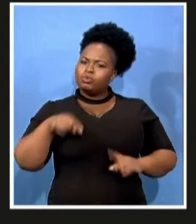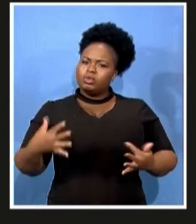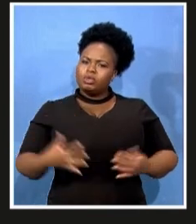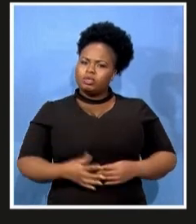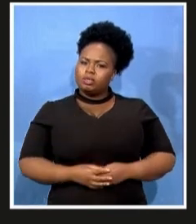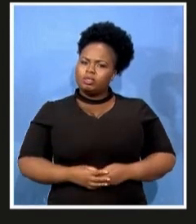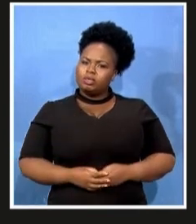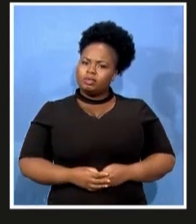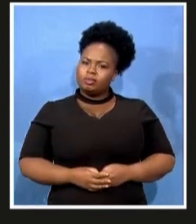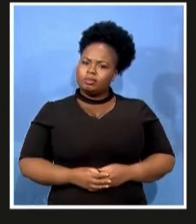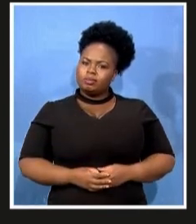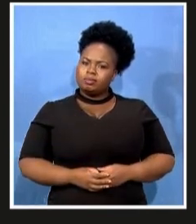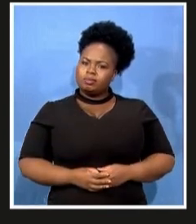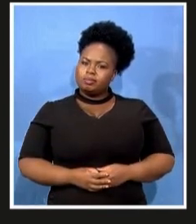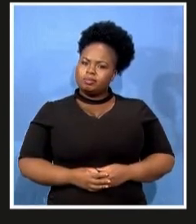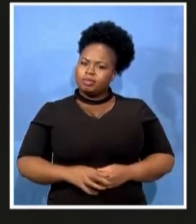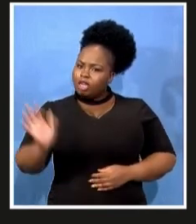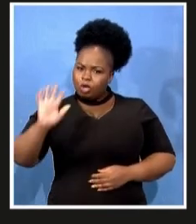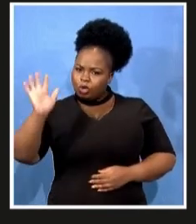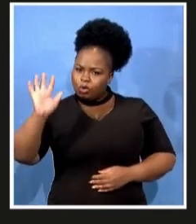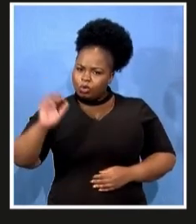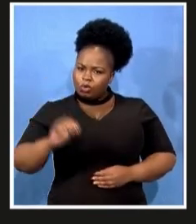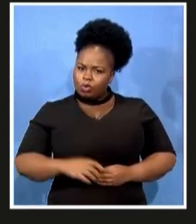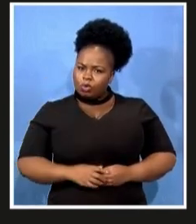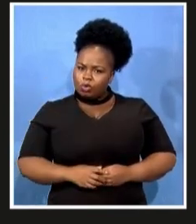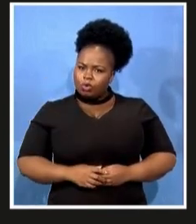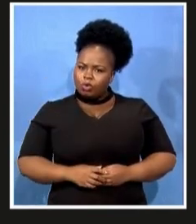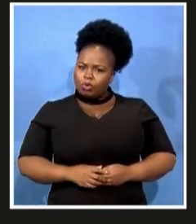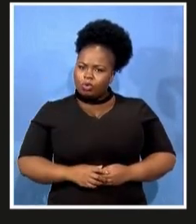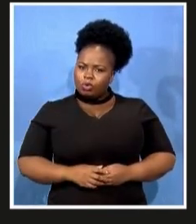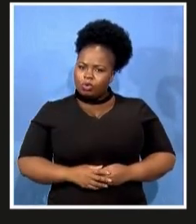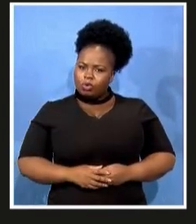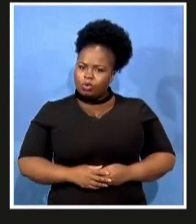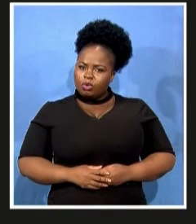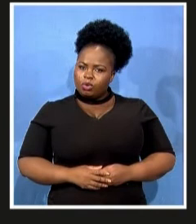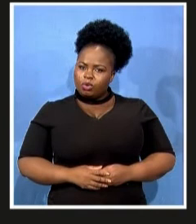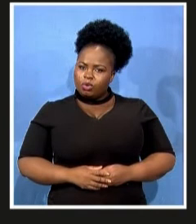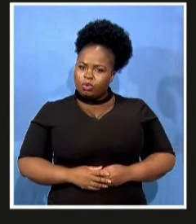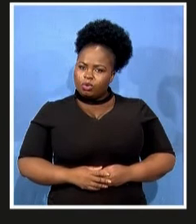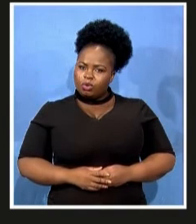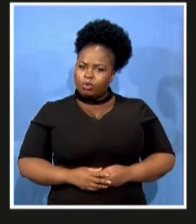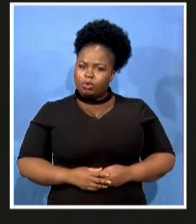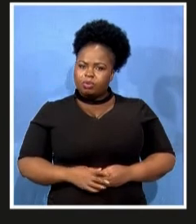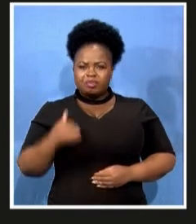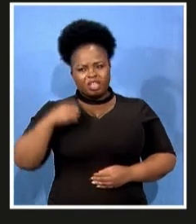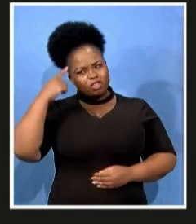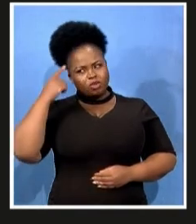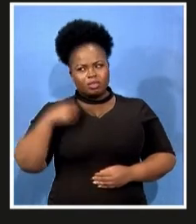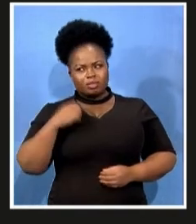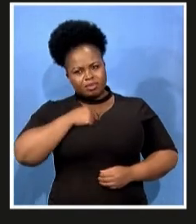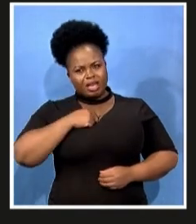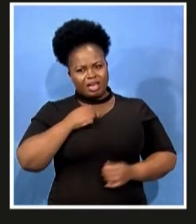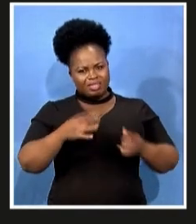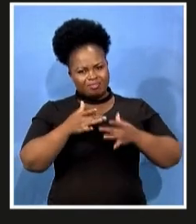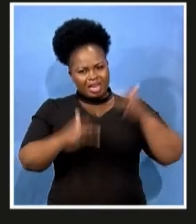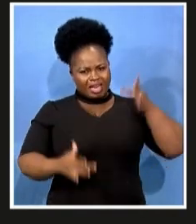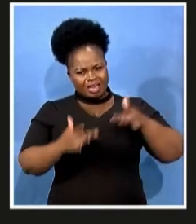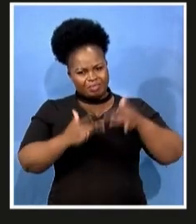hello, Honourable Chirwa, I was thinking it's only my line that is got a challenge with the